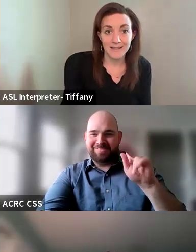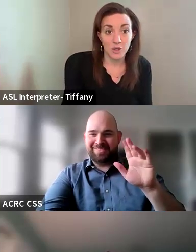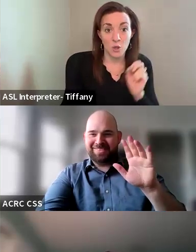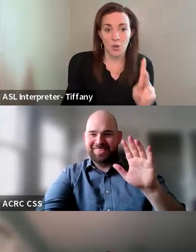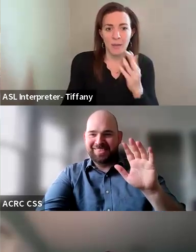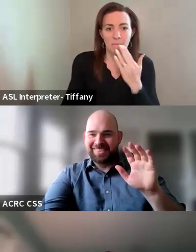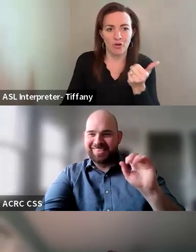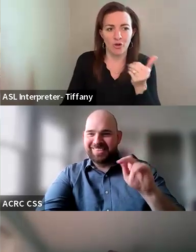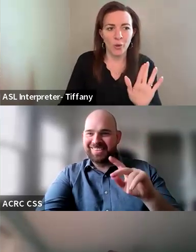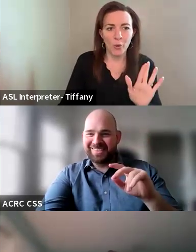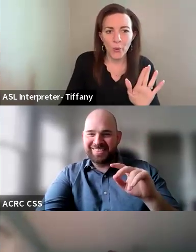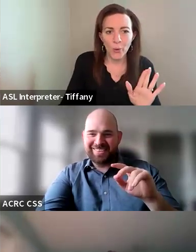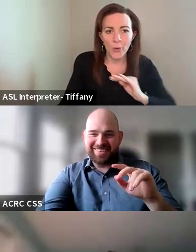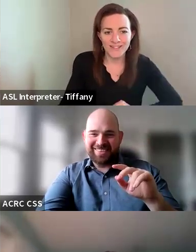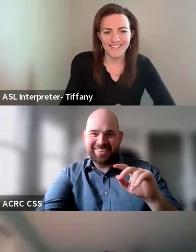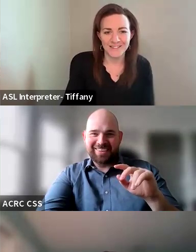Okay, good.